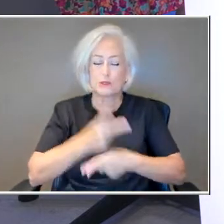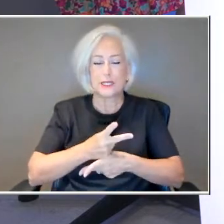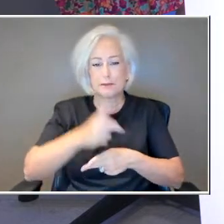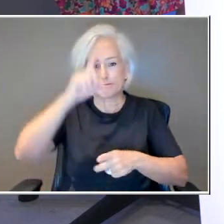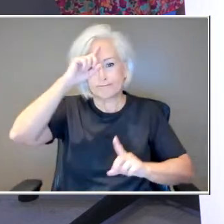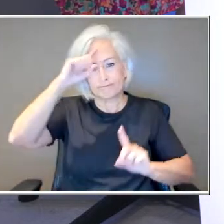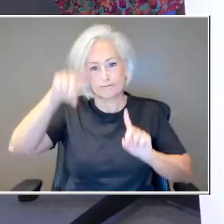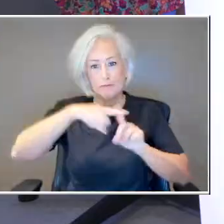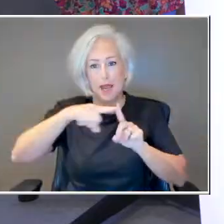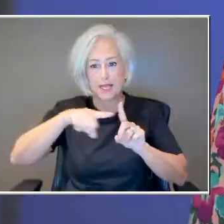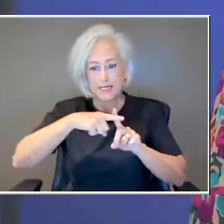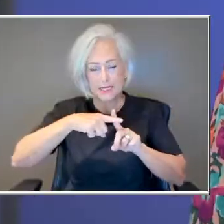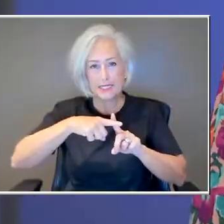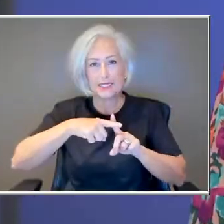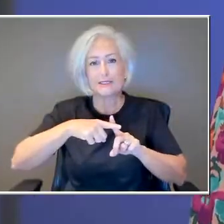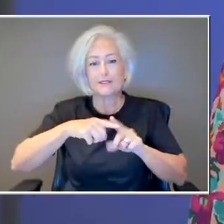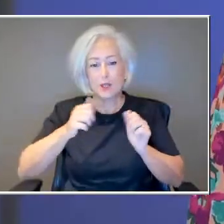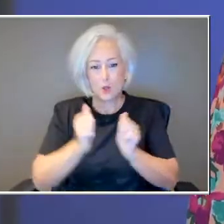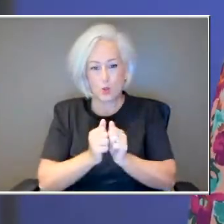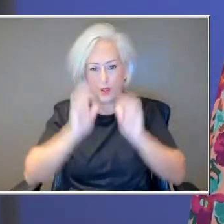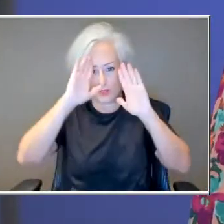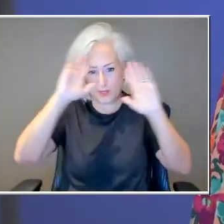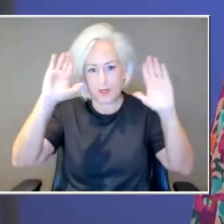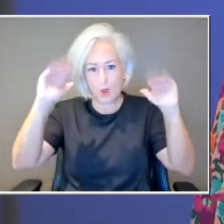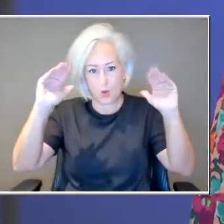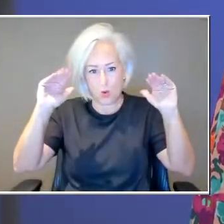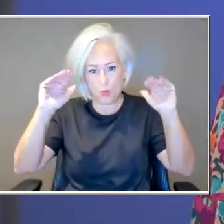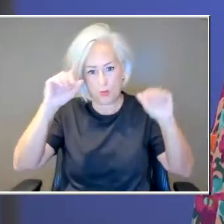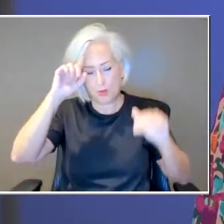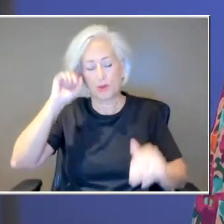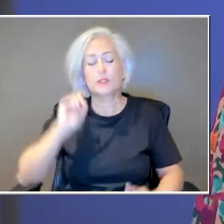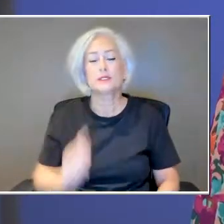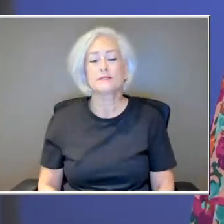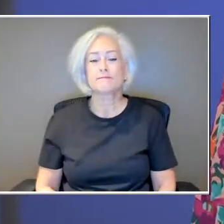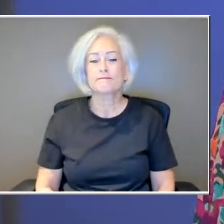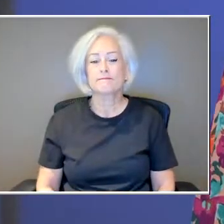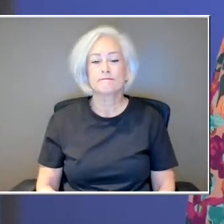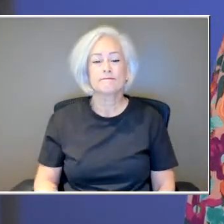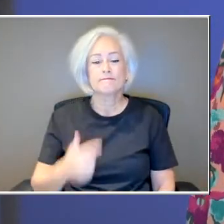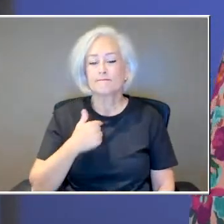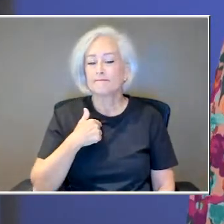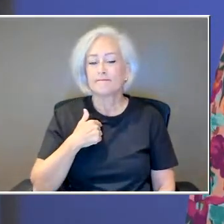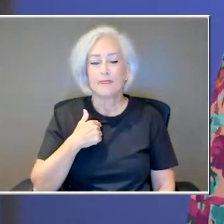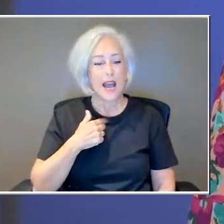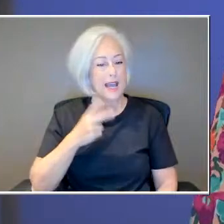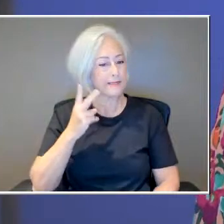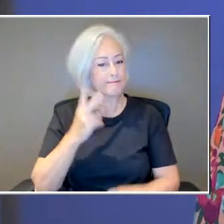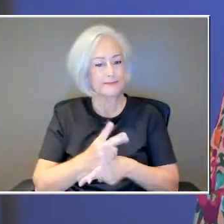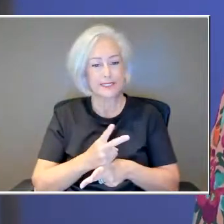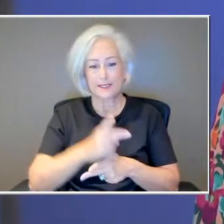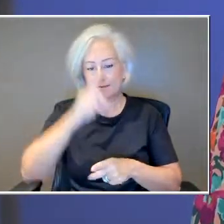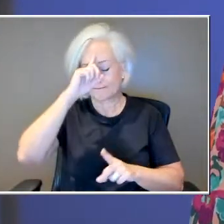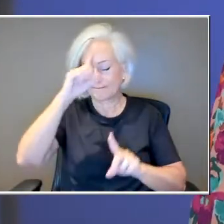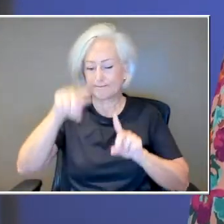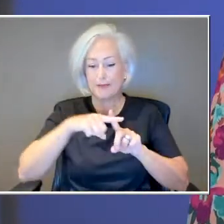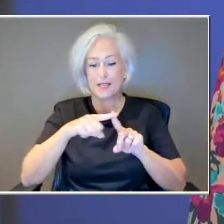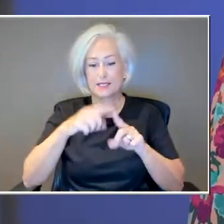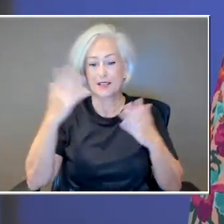move forward? Well, I stood upbeat because I felt that I had a long life ahead of me,